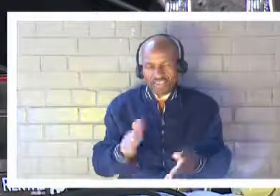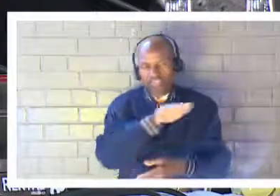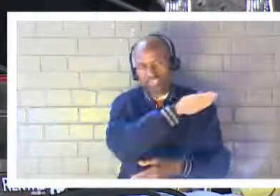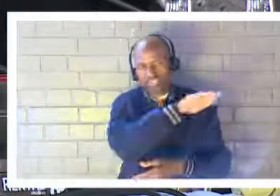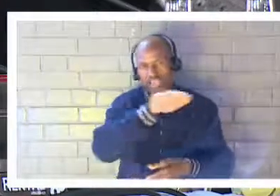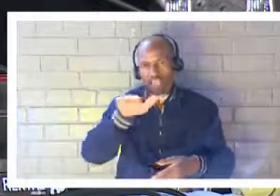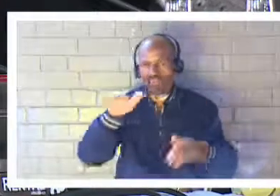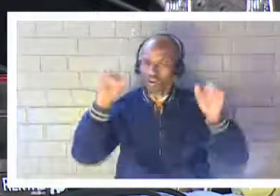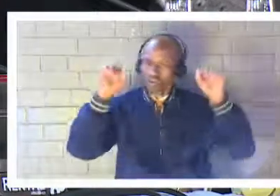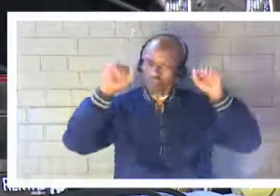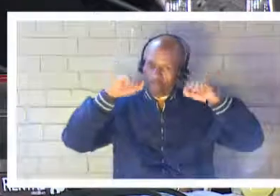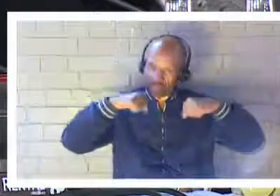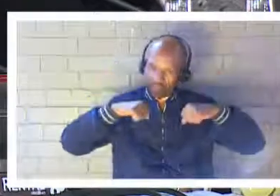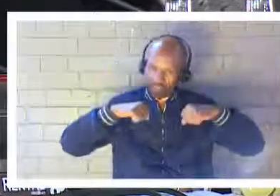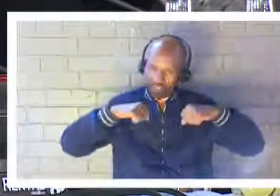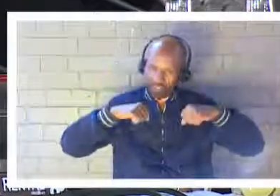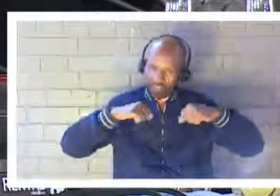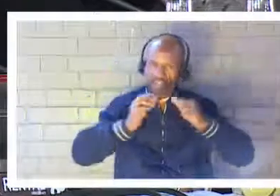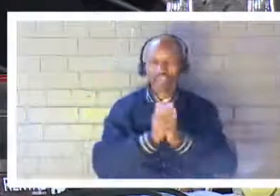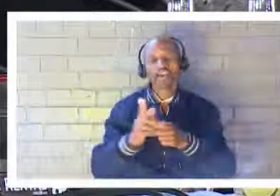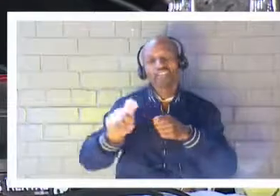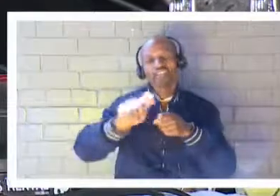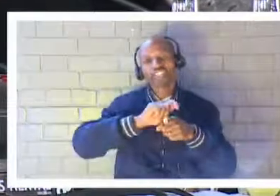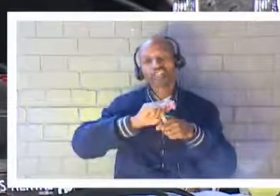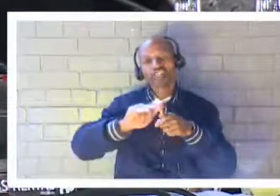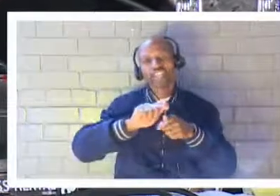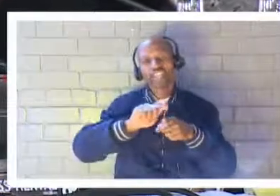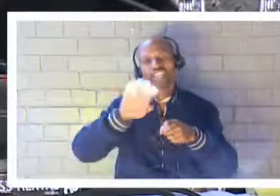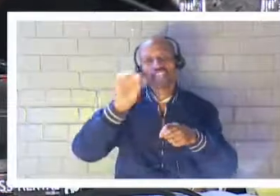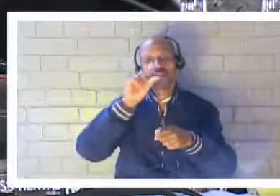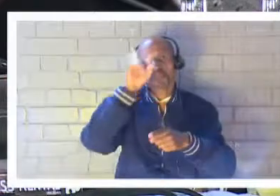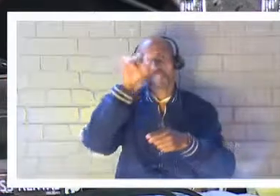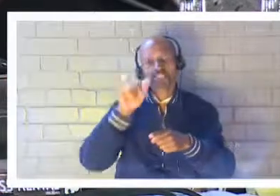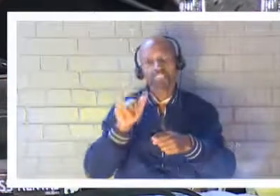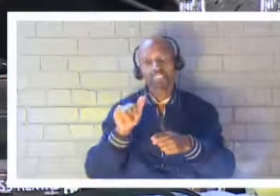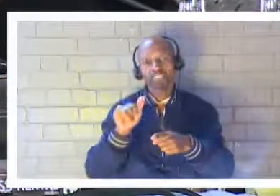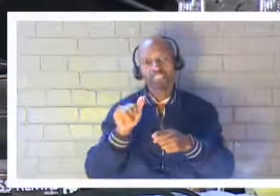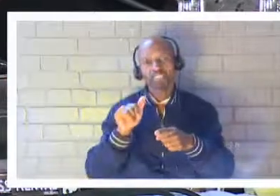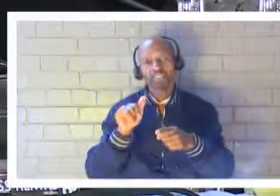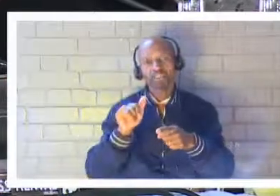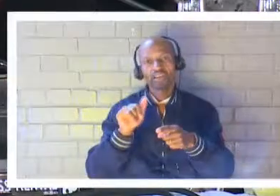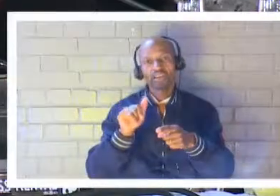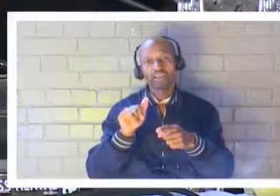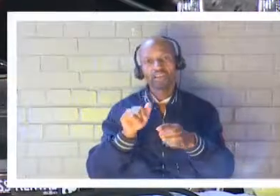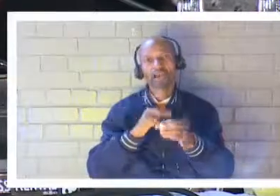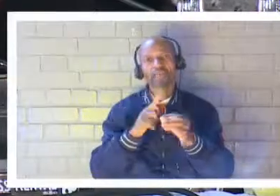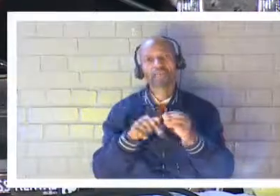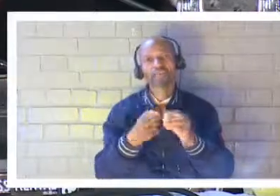agreement, the training and capacitation